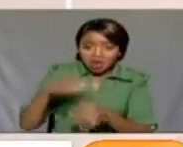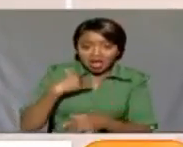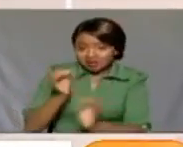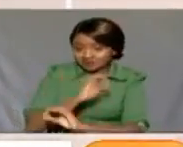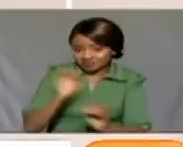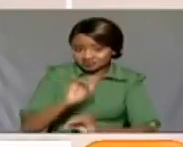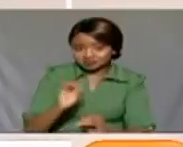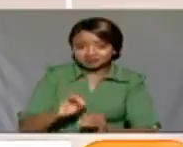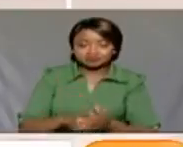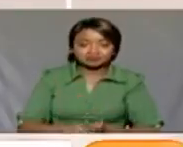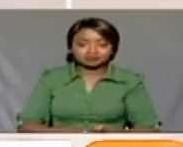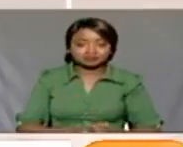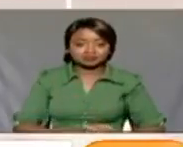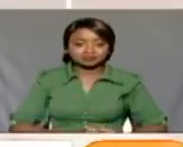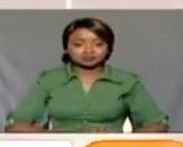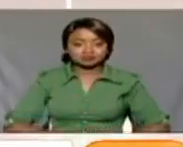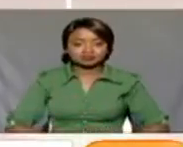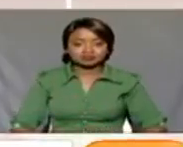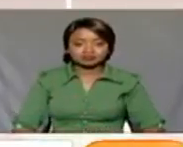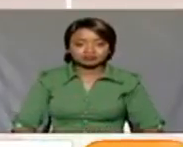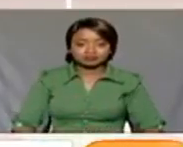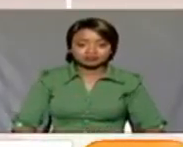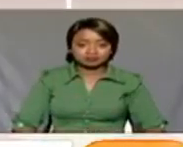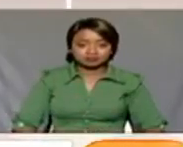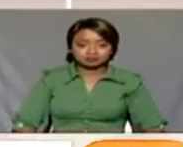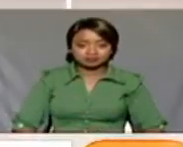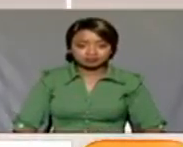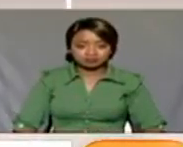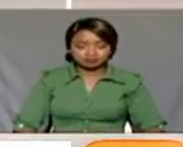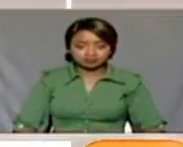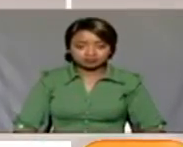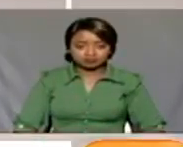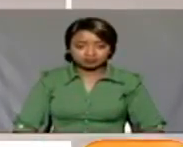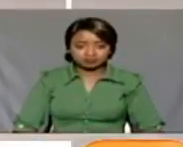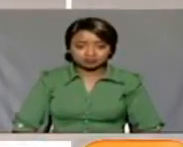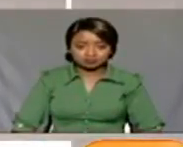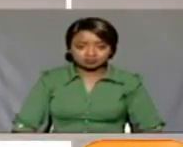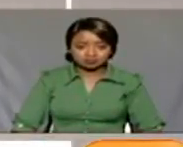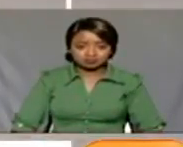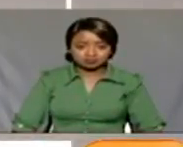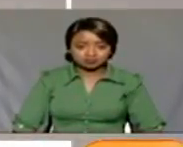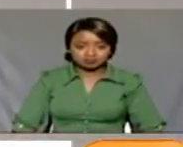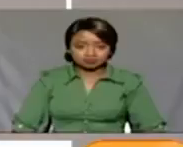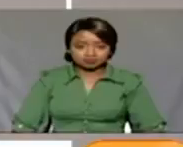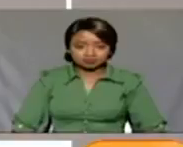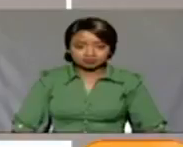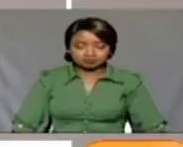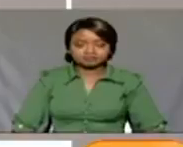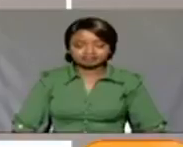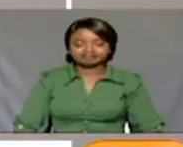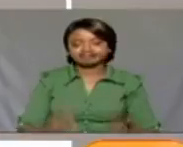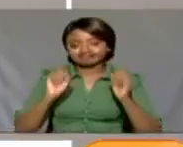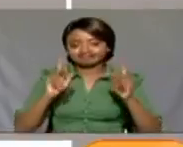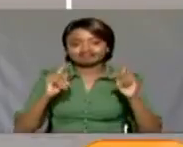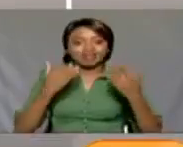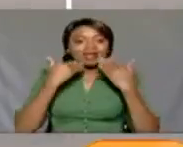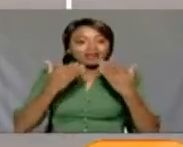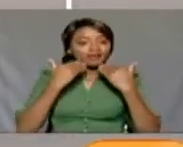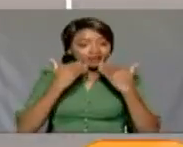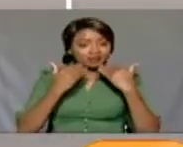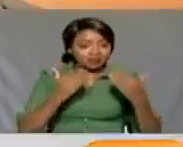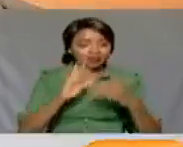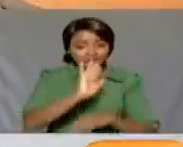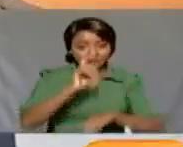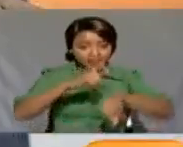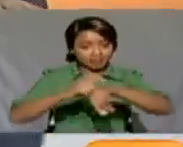contact, or at least a history of that, they should go immediately to the health facility that is nearest them. All right. Thank you so much, Dr. Wangi, for your